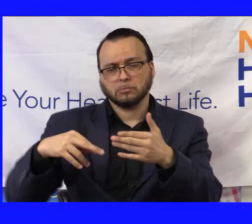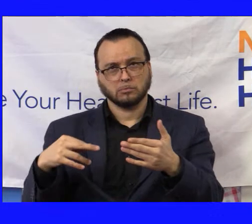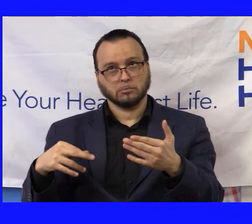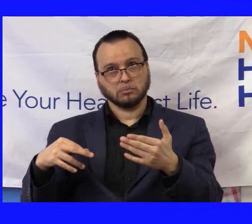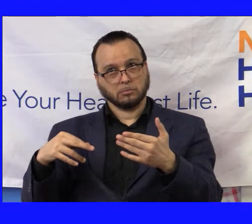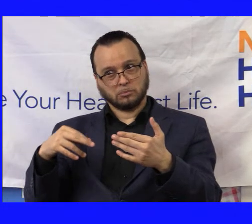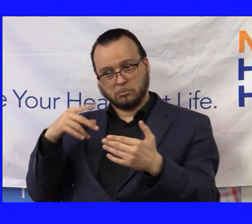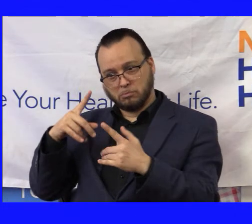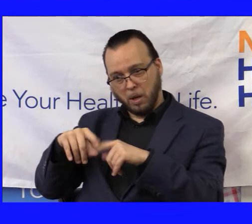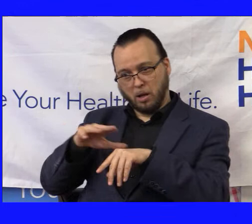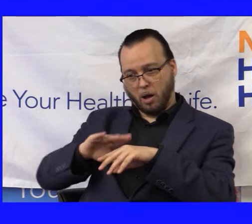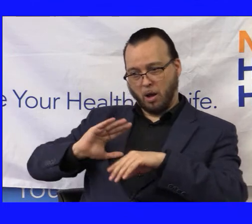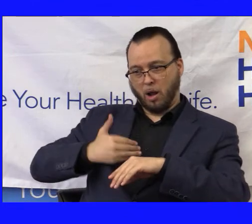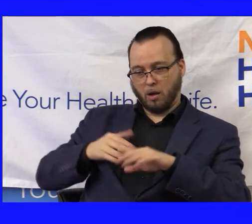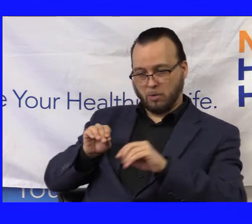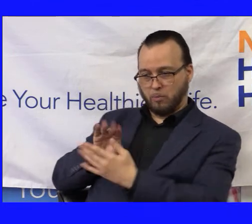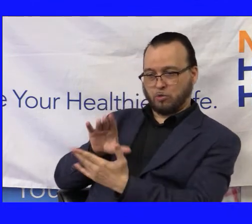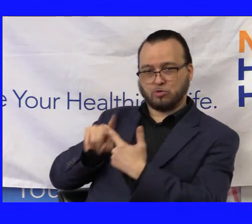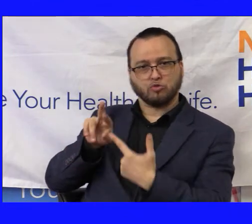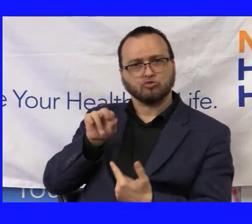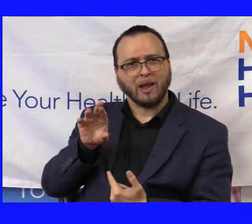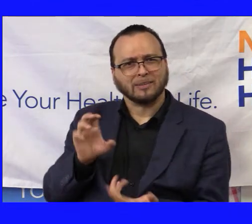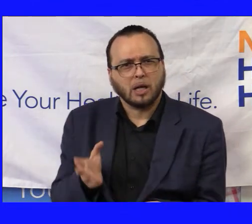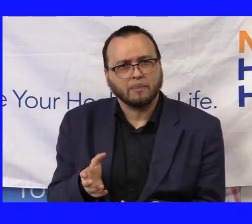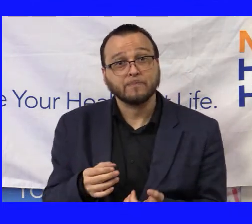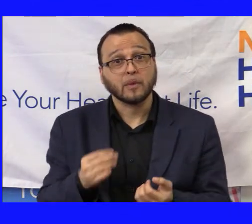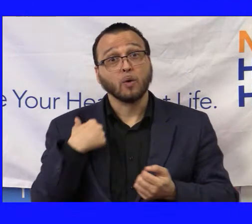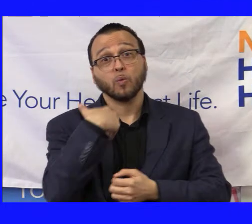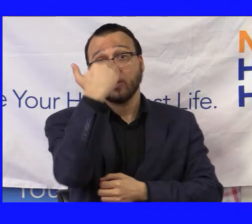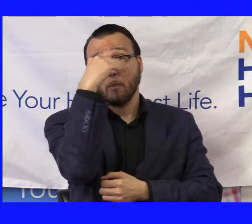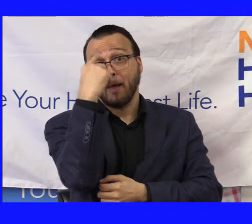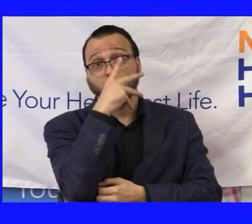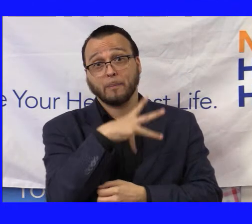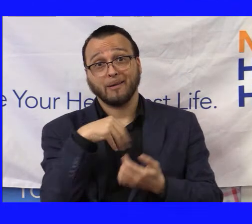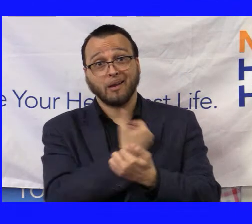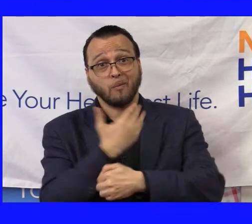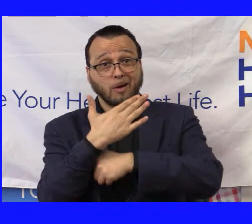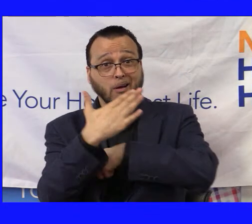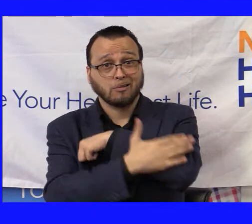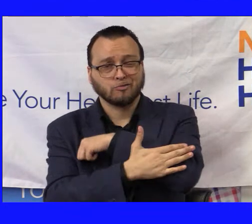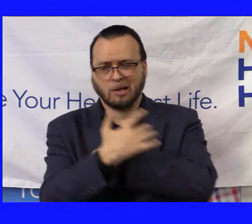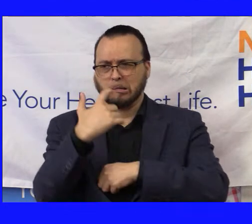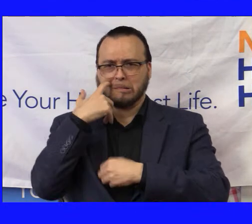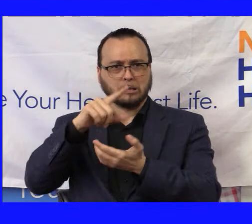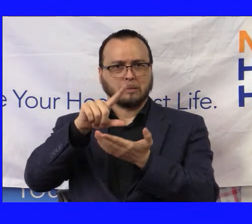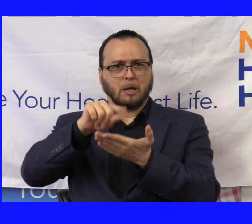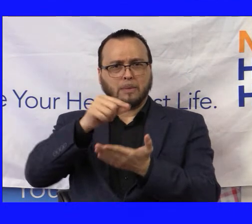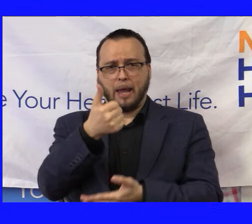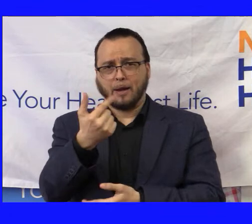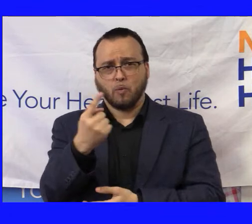ethnic groups. We know that Black women in our country have, I think it was recently published, anywhere from